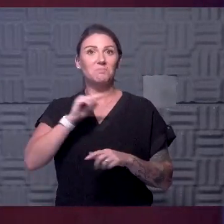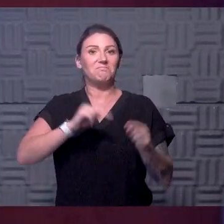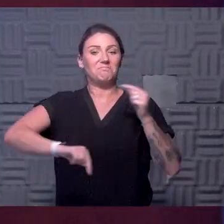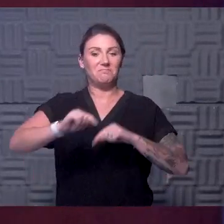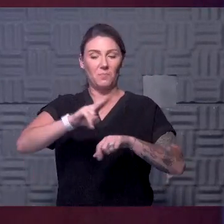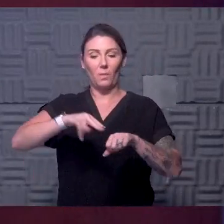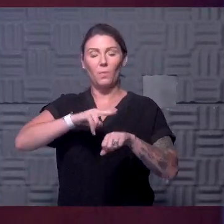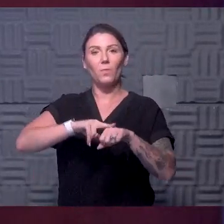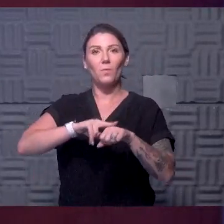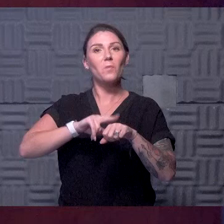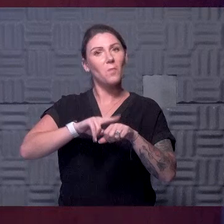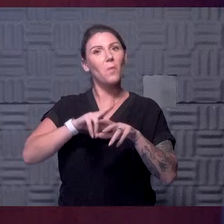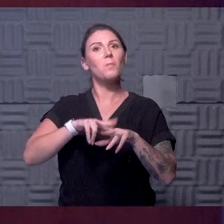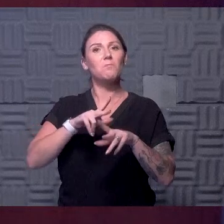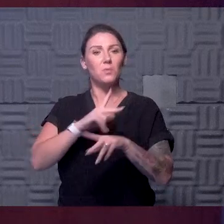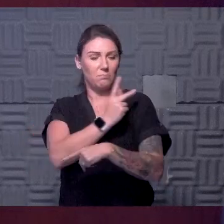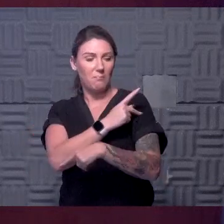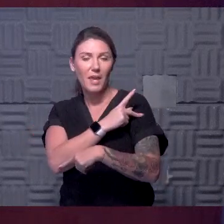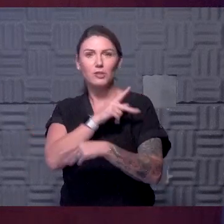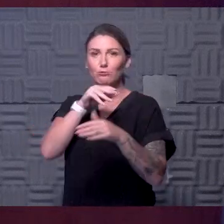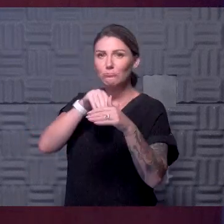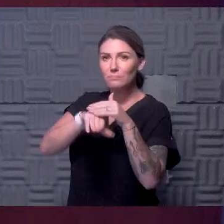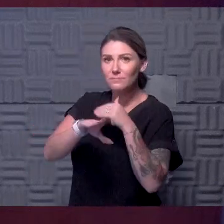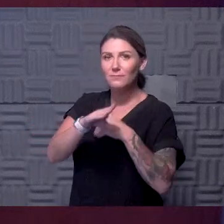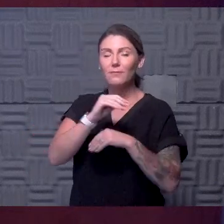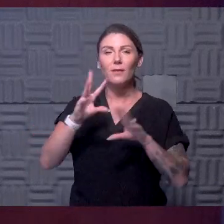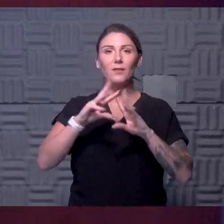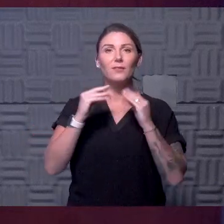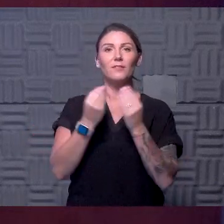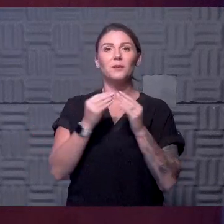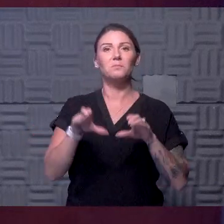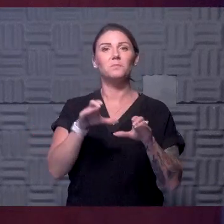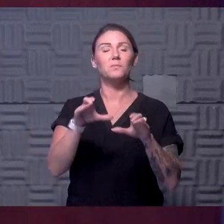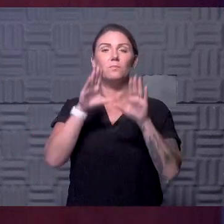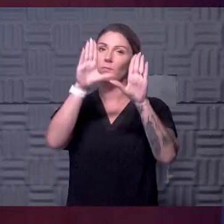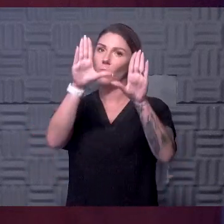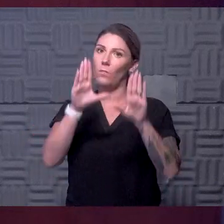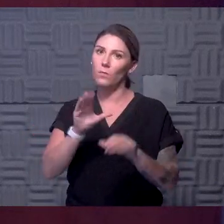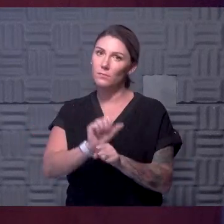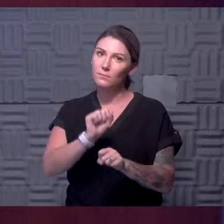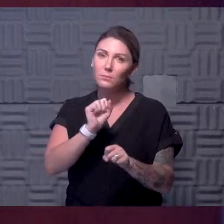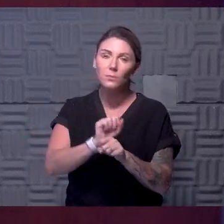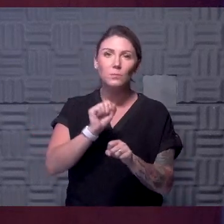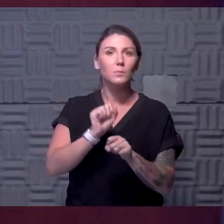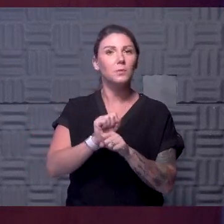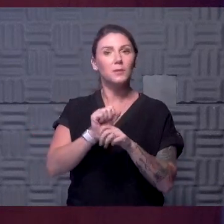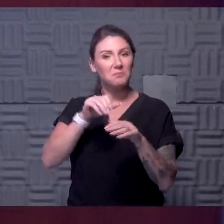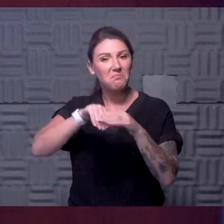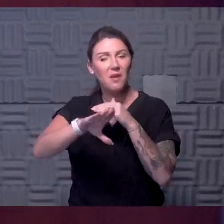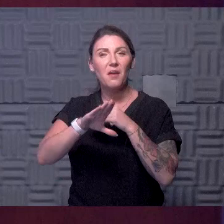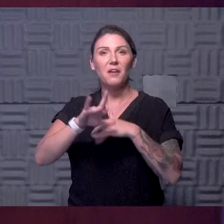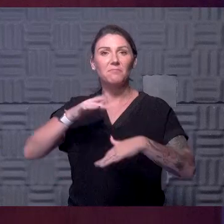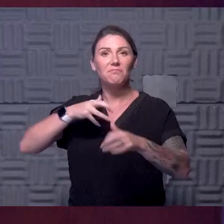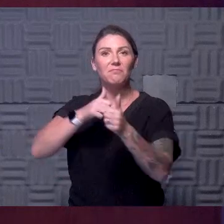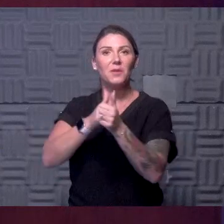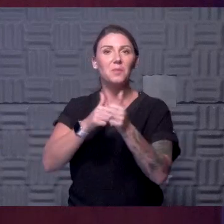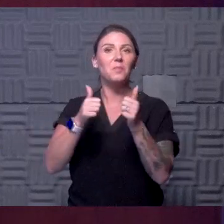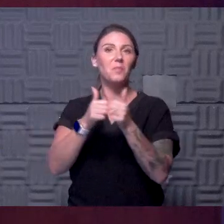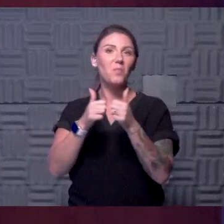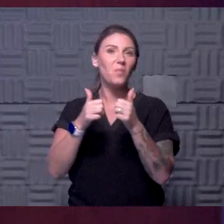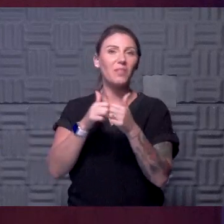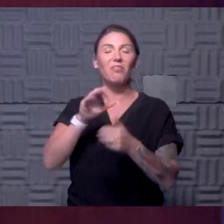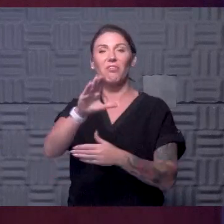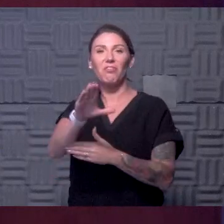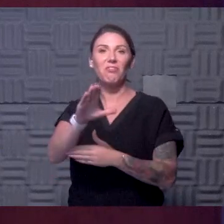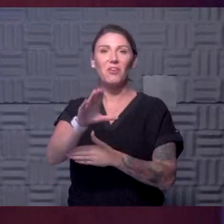normal amount of patients coming in. Families have done a great job of getting back in, getting caught up on the well visits,